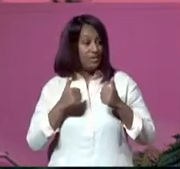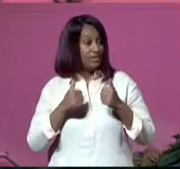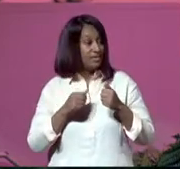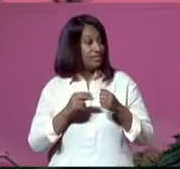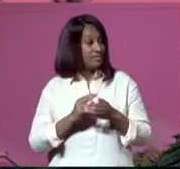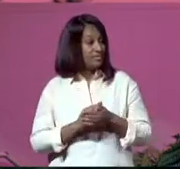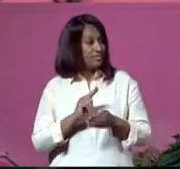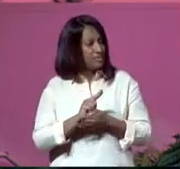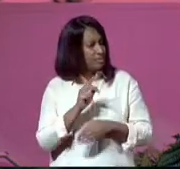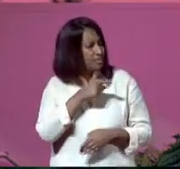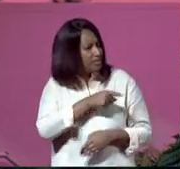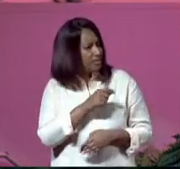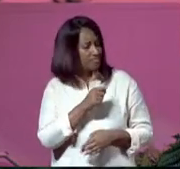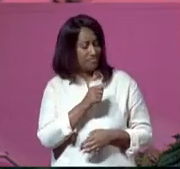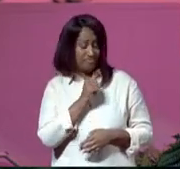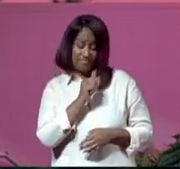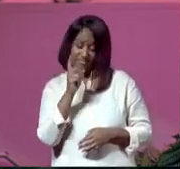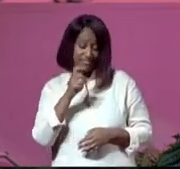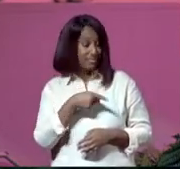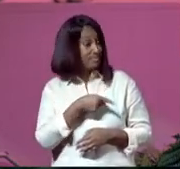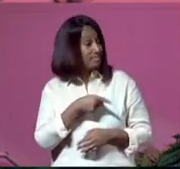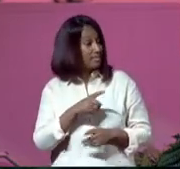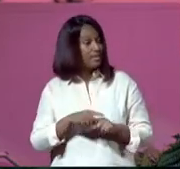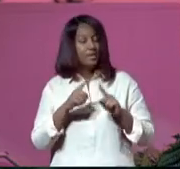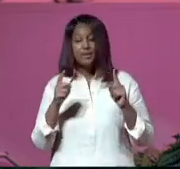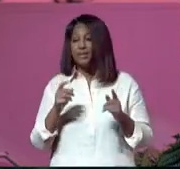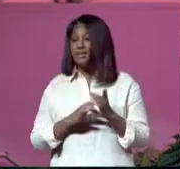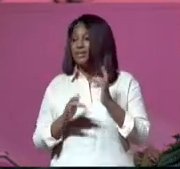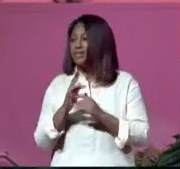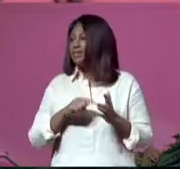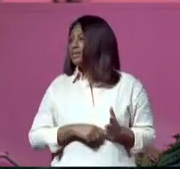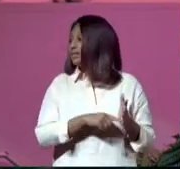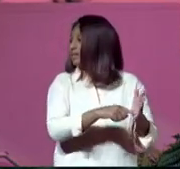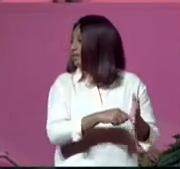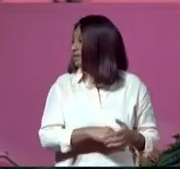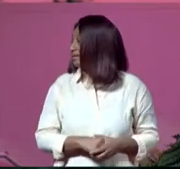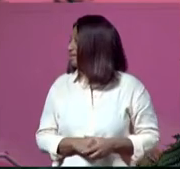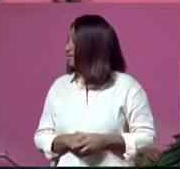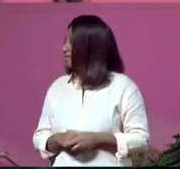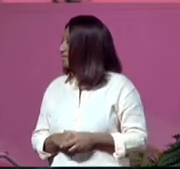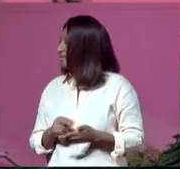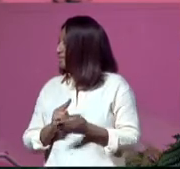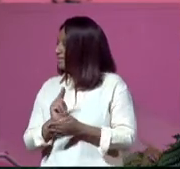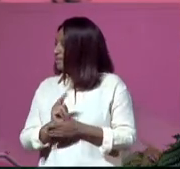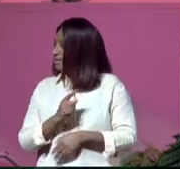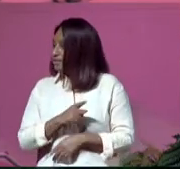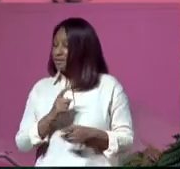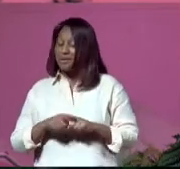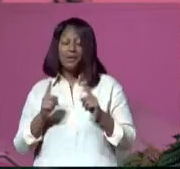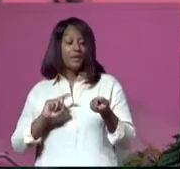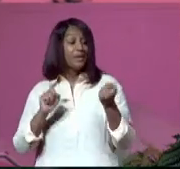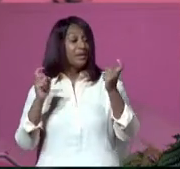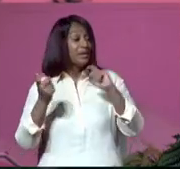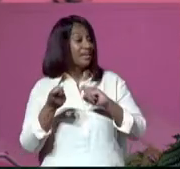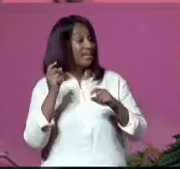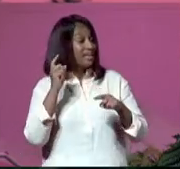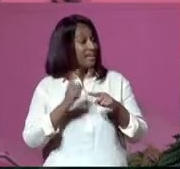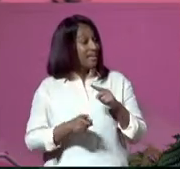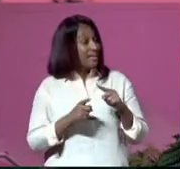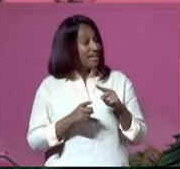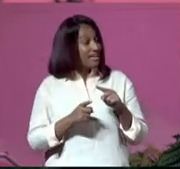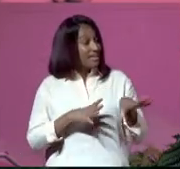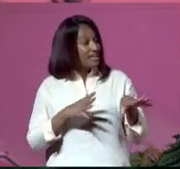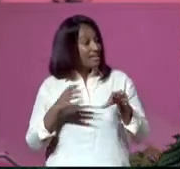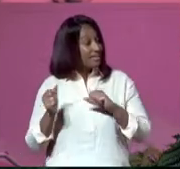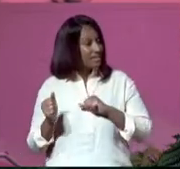you. But then Jesus showed her, I'm going to use you, but then I'm going to change you because I can't leave you like I found